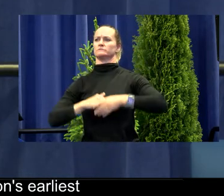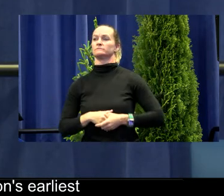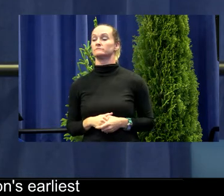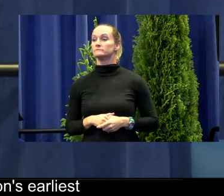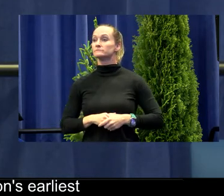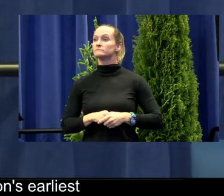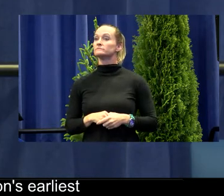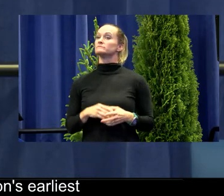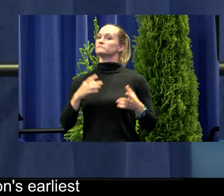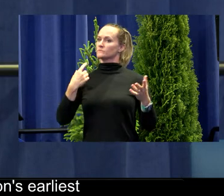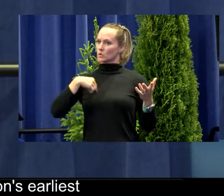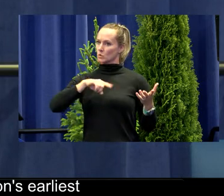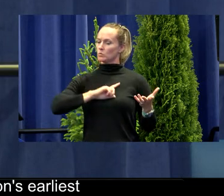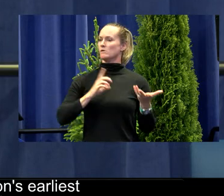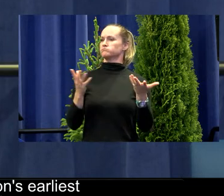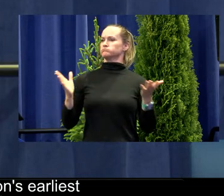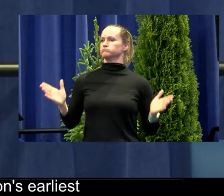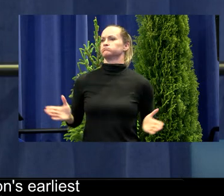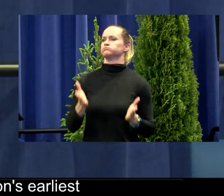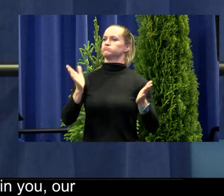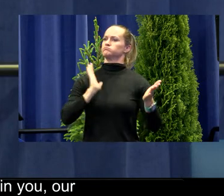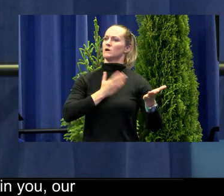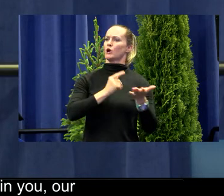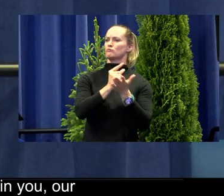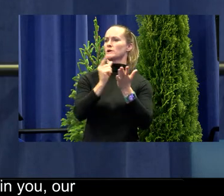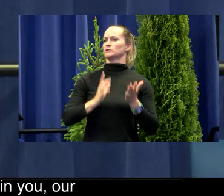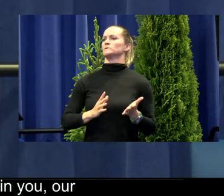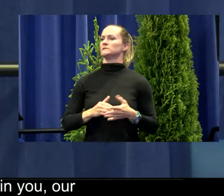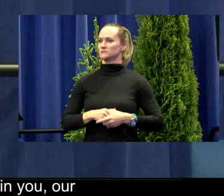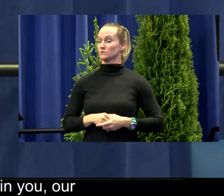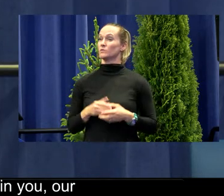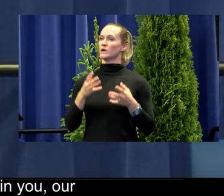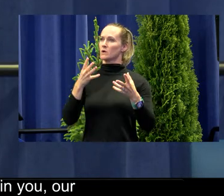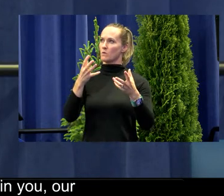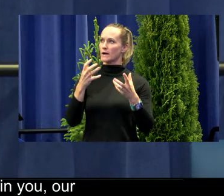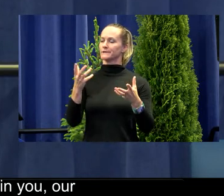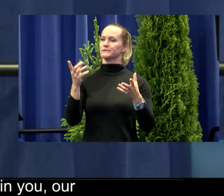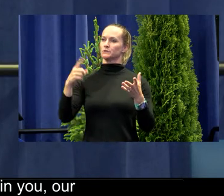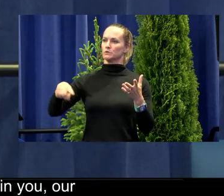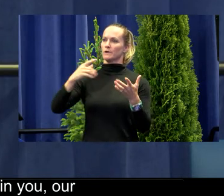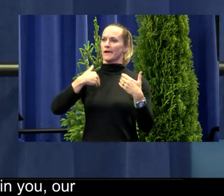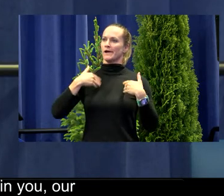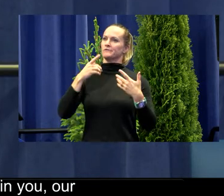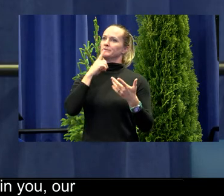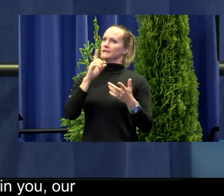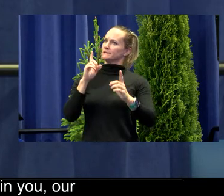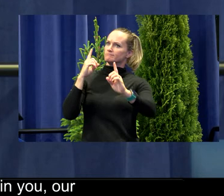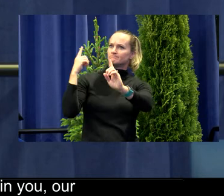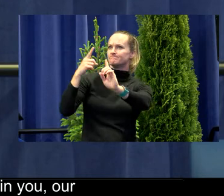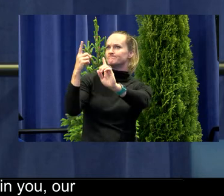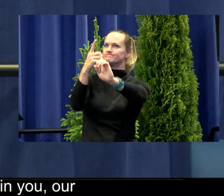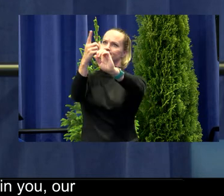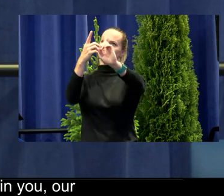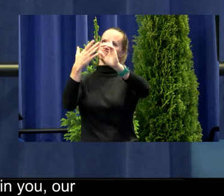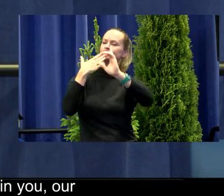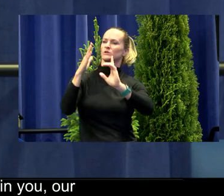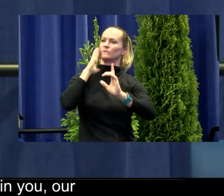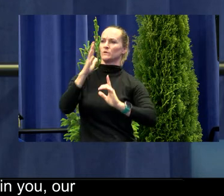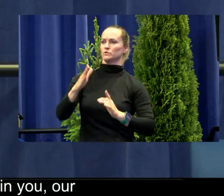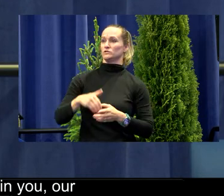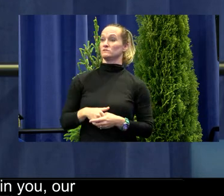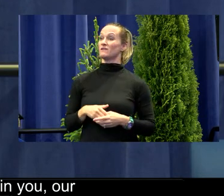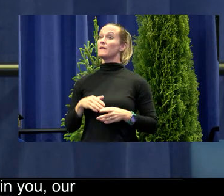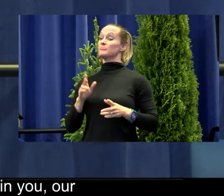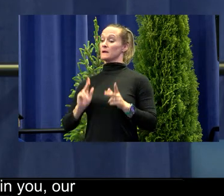our graduates, as the pathway for continually brighter futures for all. The people of Washington own, guide,